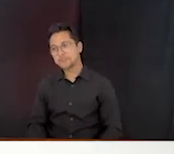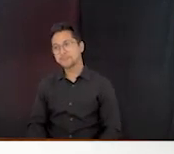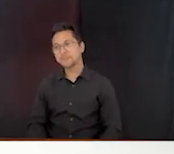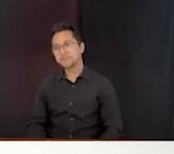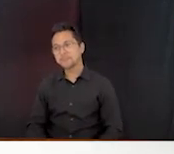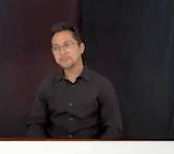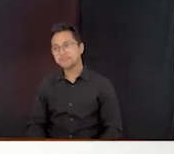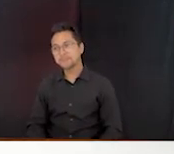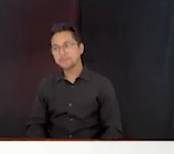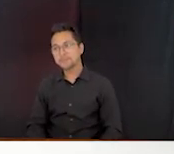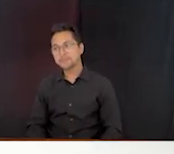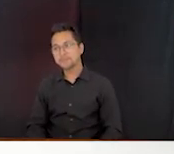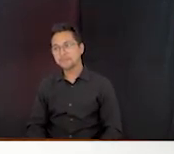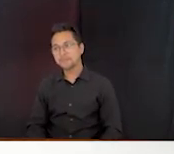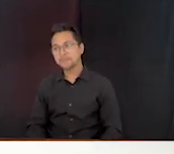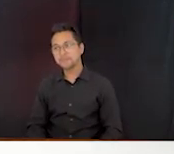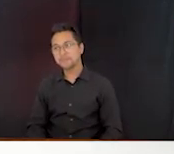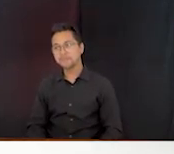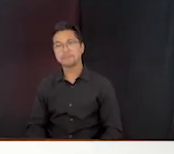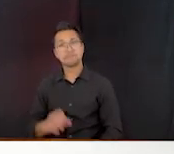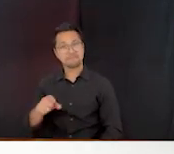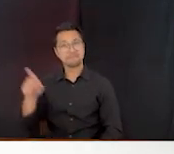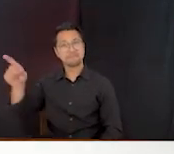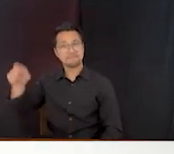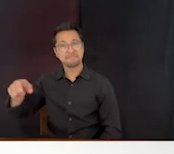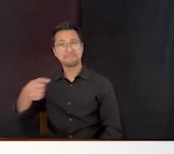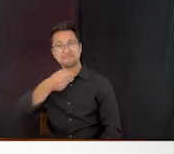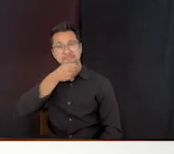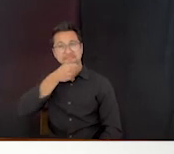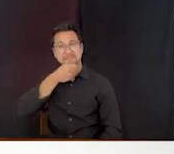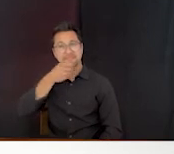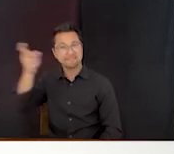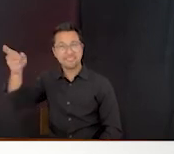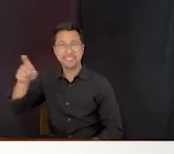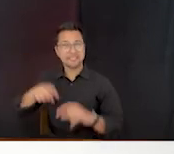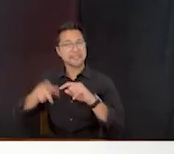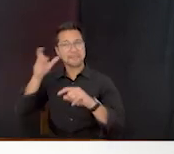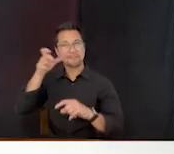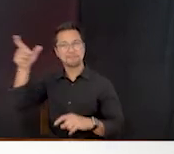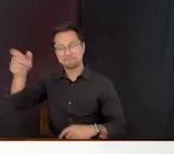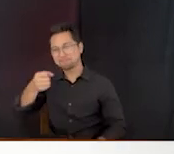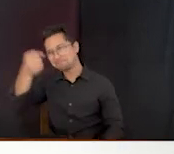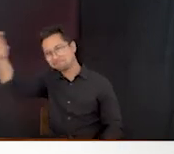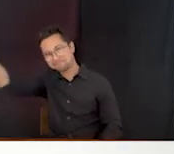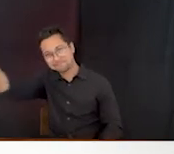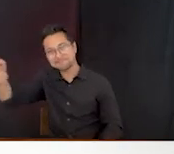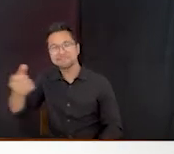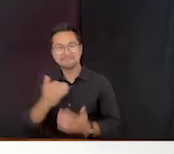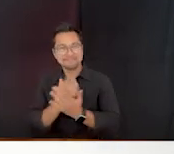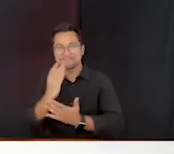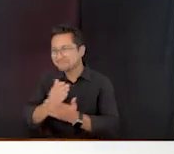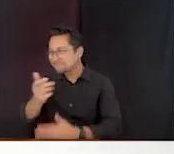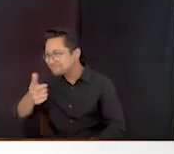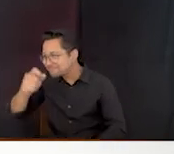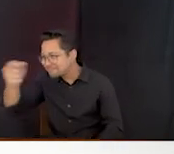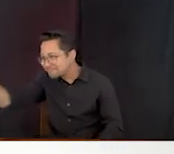Oh, okay. Yeah. They do need the microphone to ask the question. All right. Here you